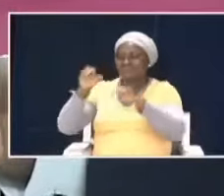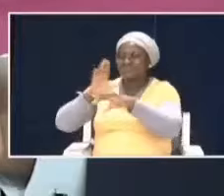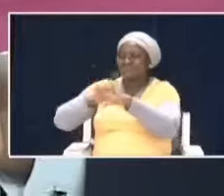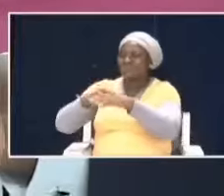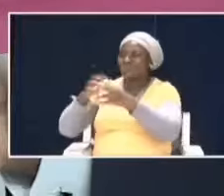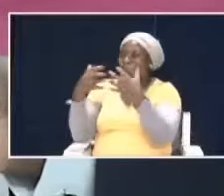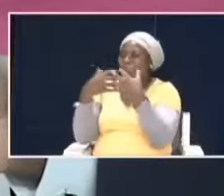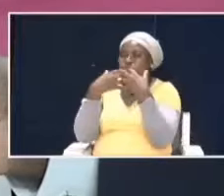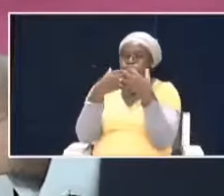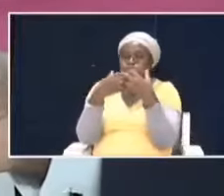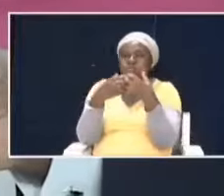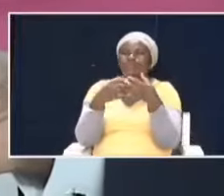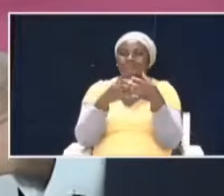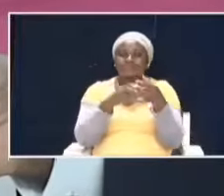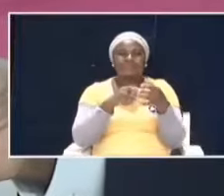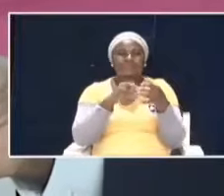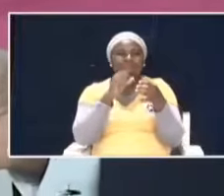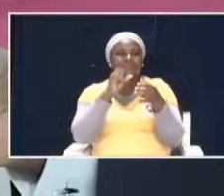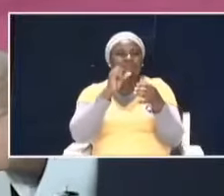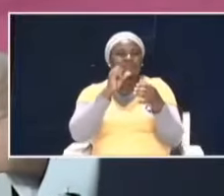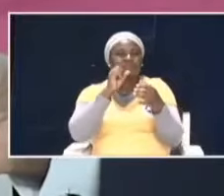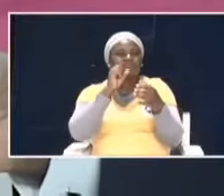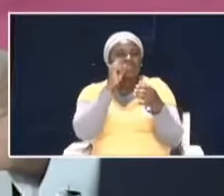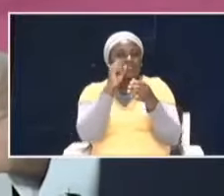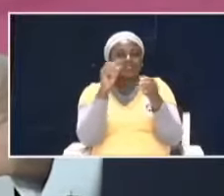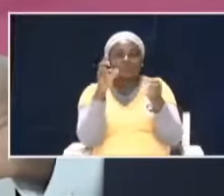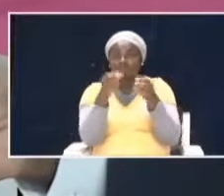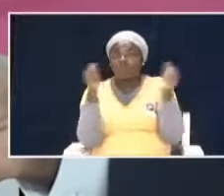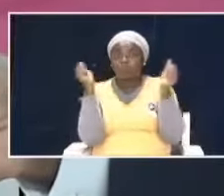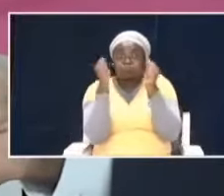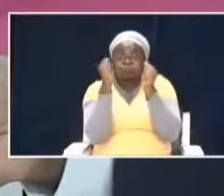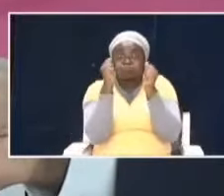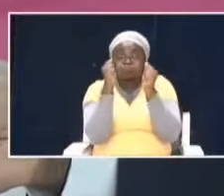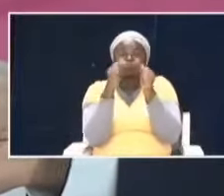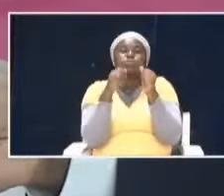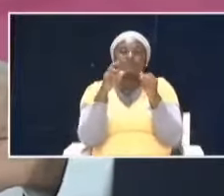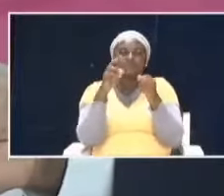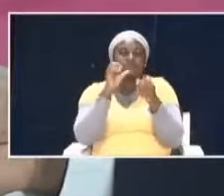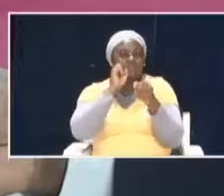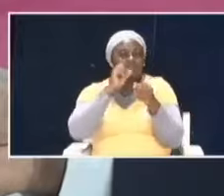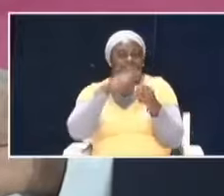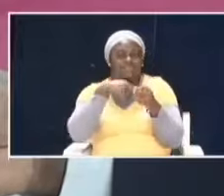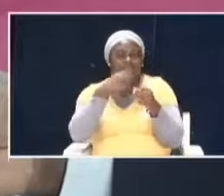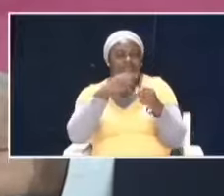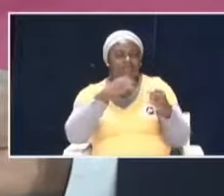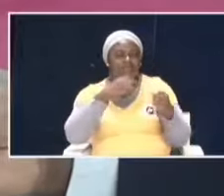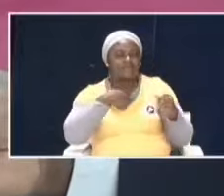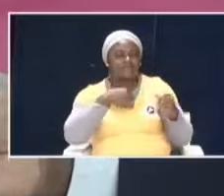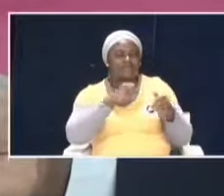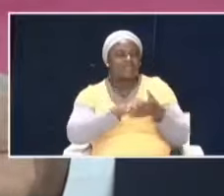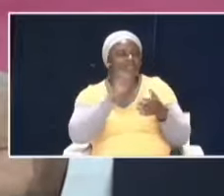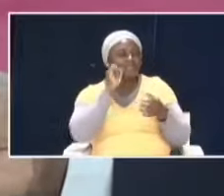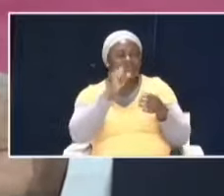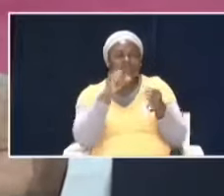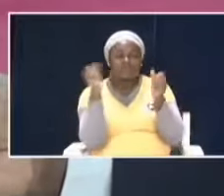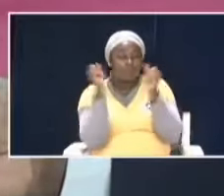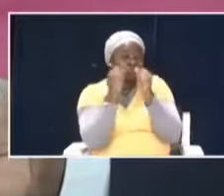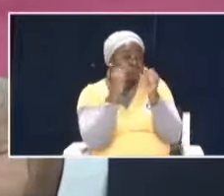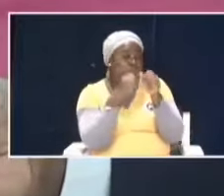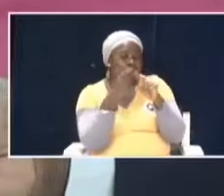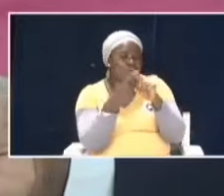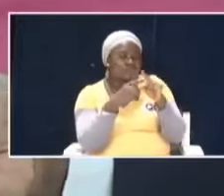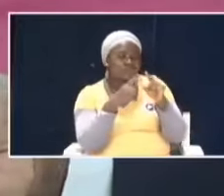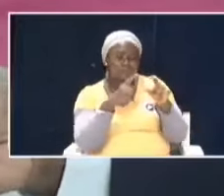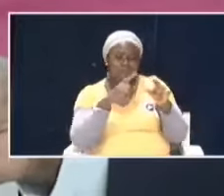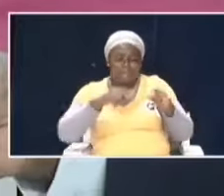machine. She was shocked. She told me that he was shocked from the leg even to her